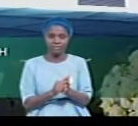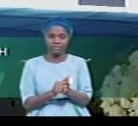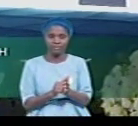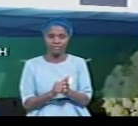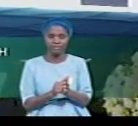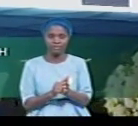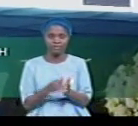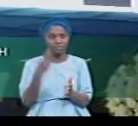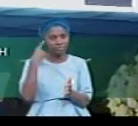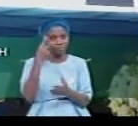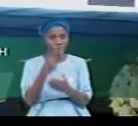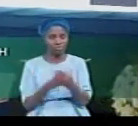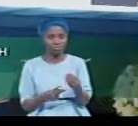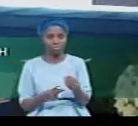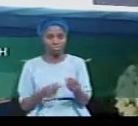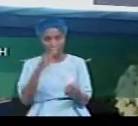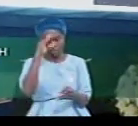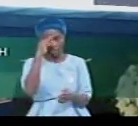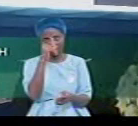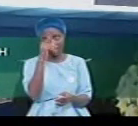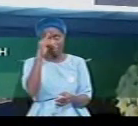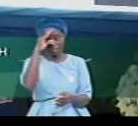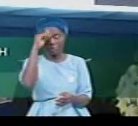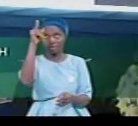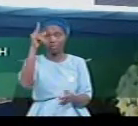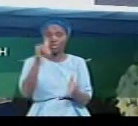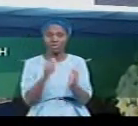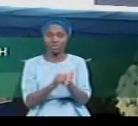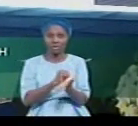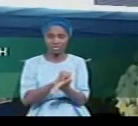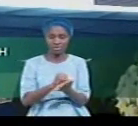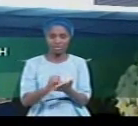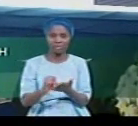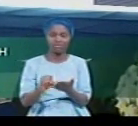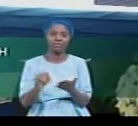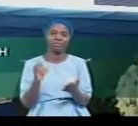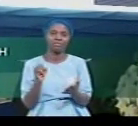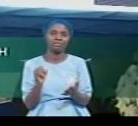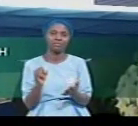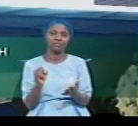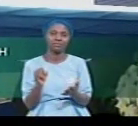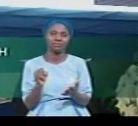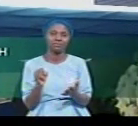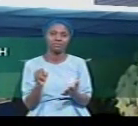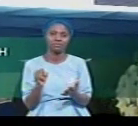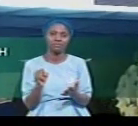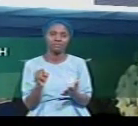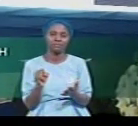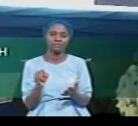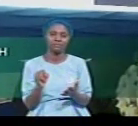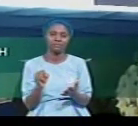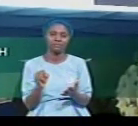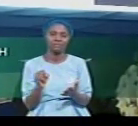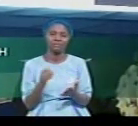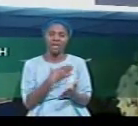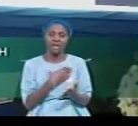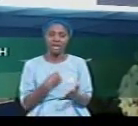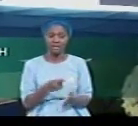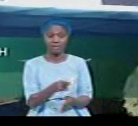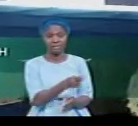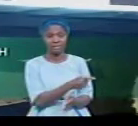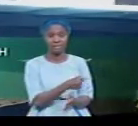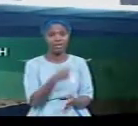he that sanctifies, that's referring to Christ, he sanctifies, and they who